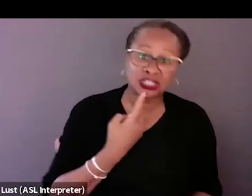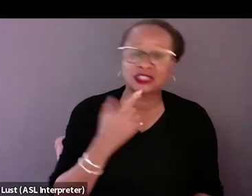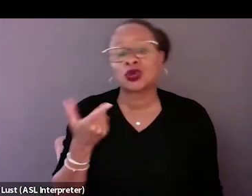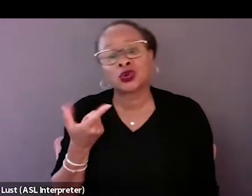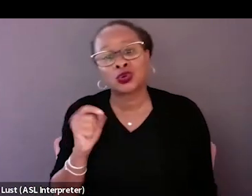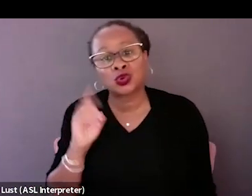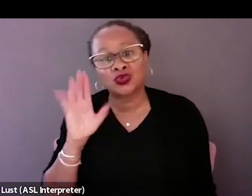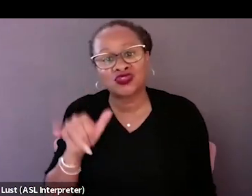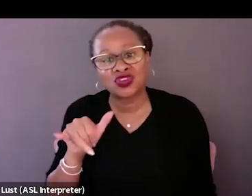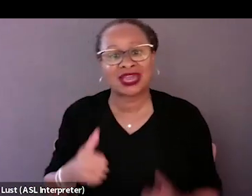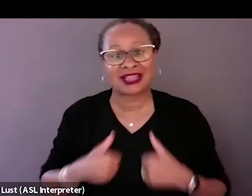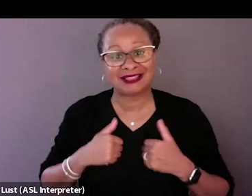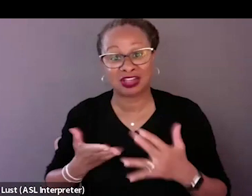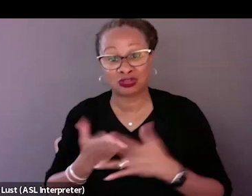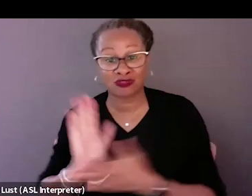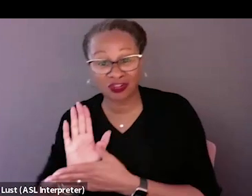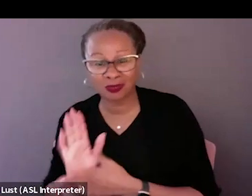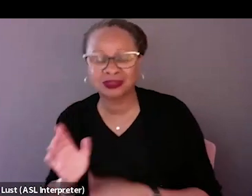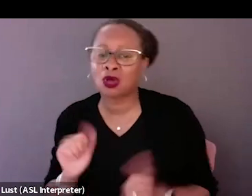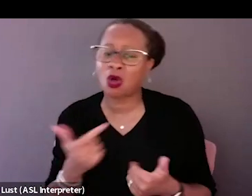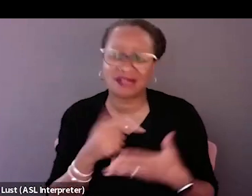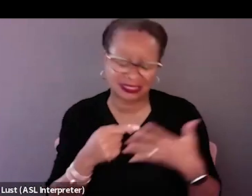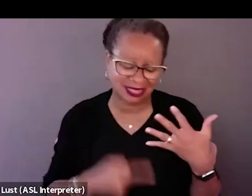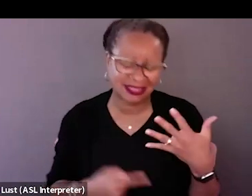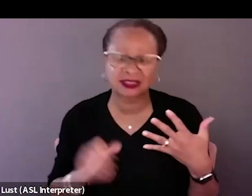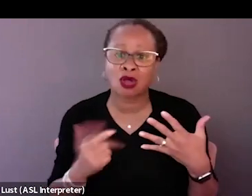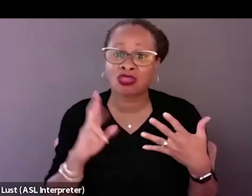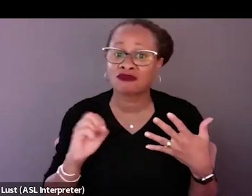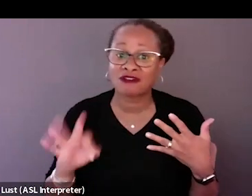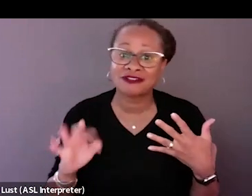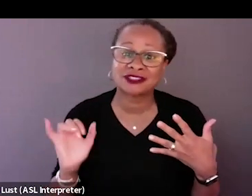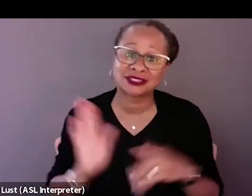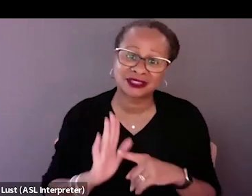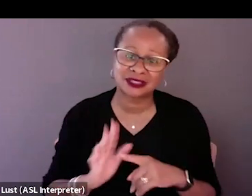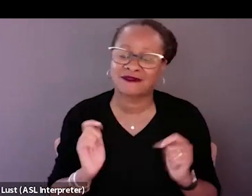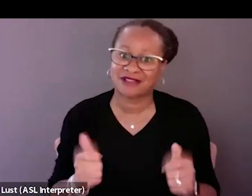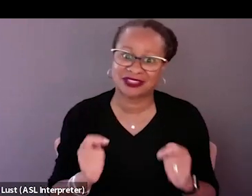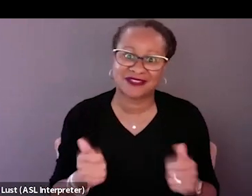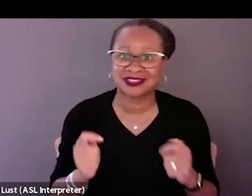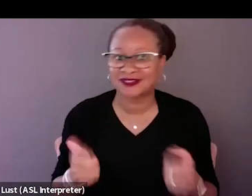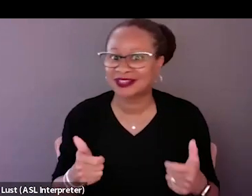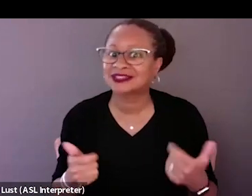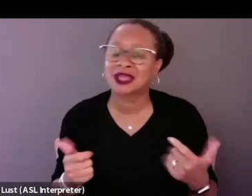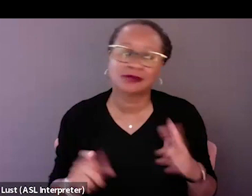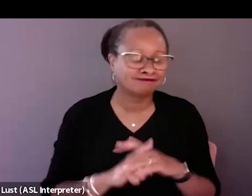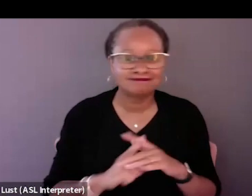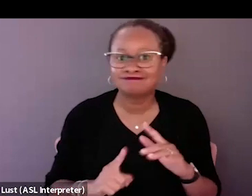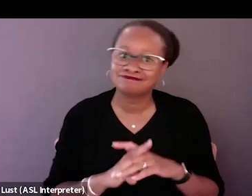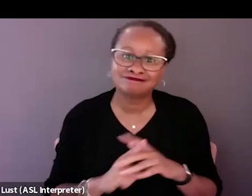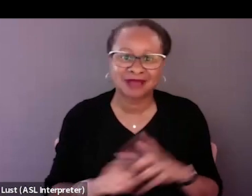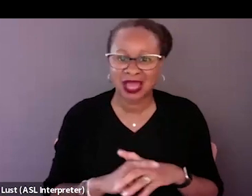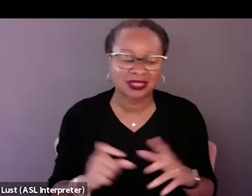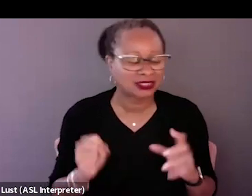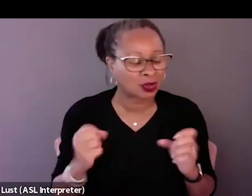of living vicariously through films, all of these things. And so it was like the references were coming fast, and there was just so much